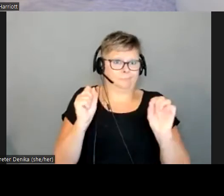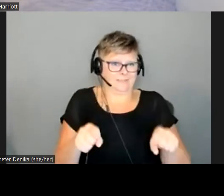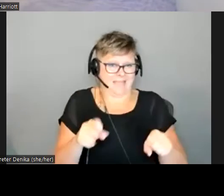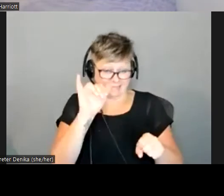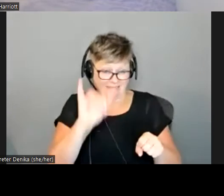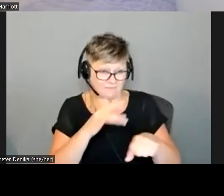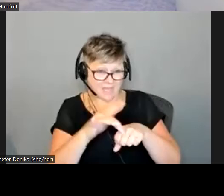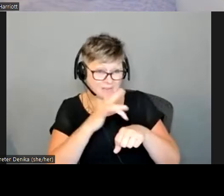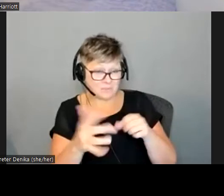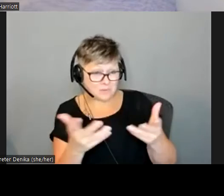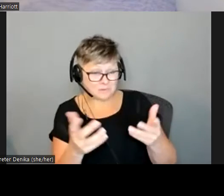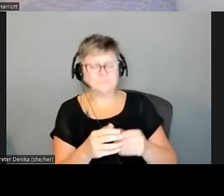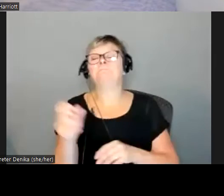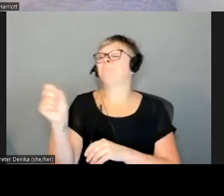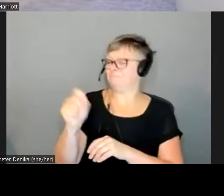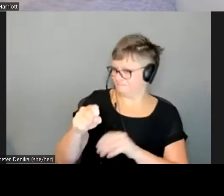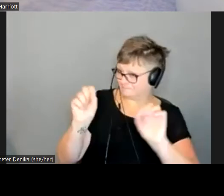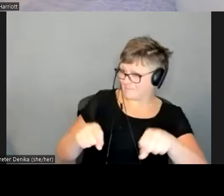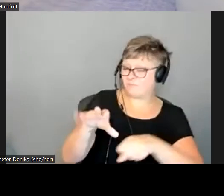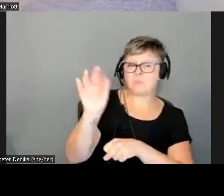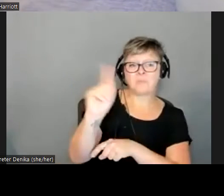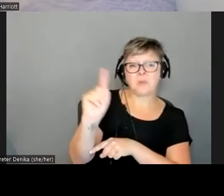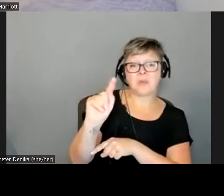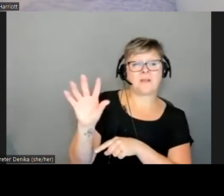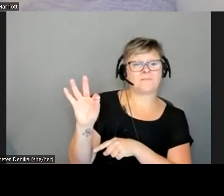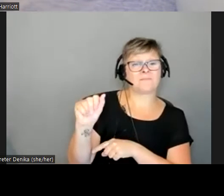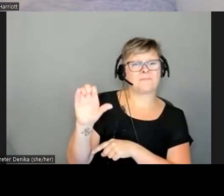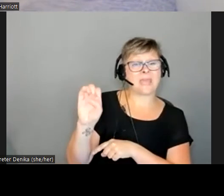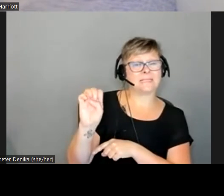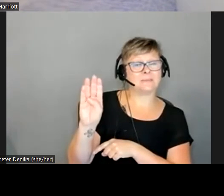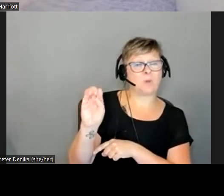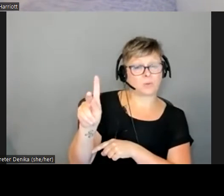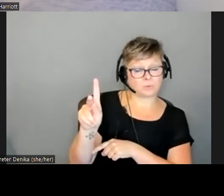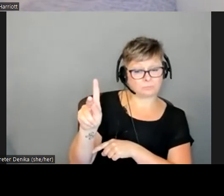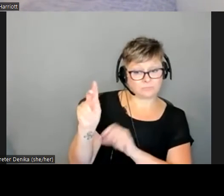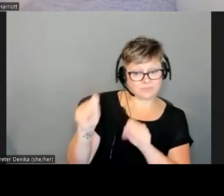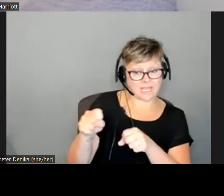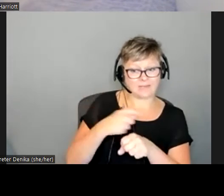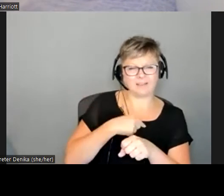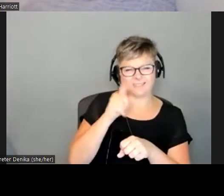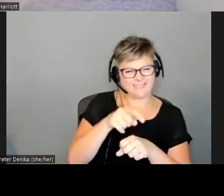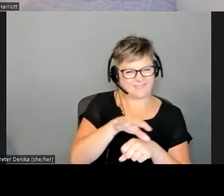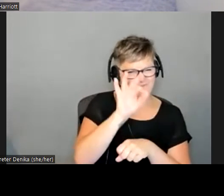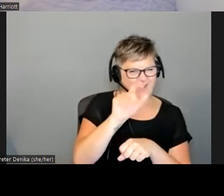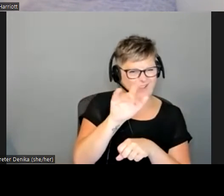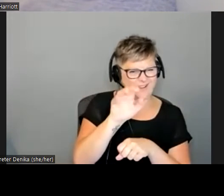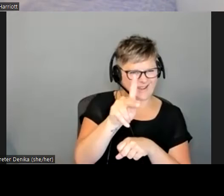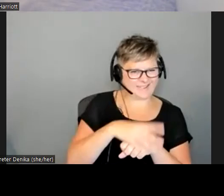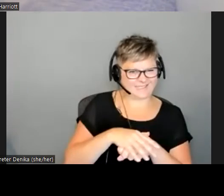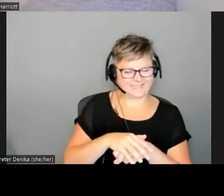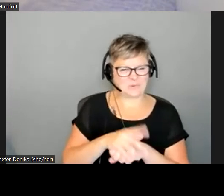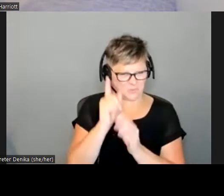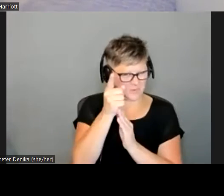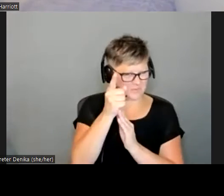available on Facebook, actually. I could look up the link, would take me a minute. It's okay, Benedict. But I have